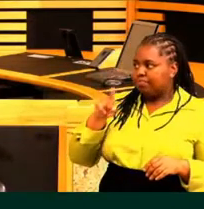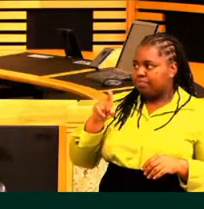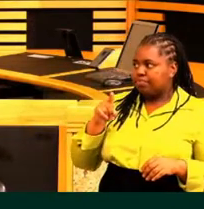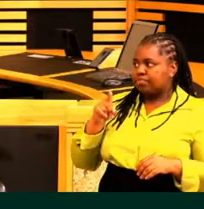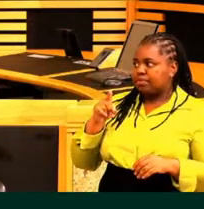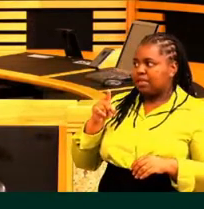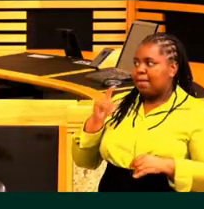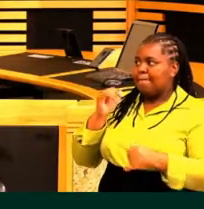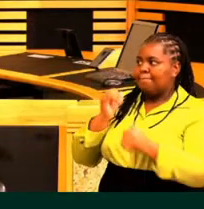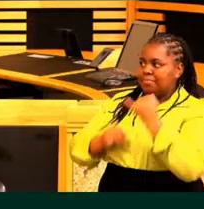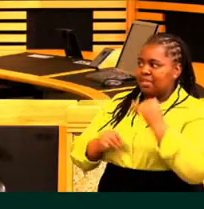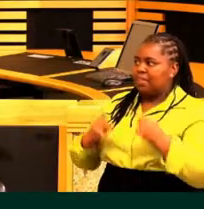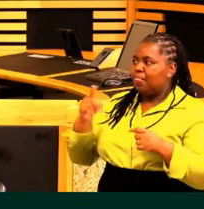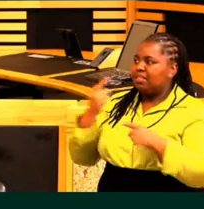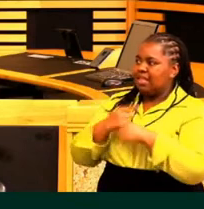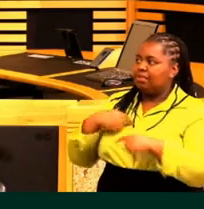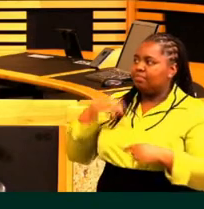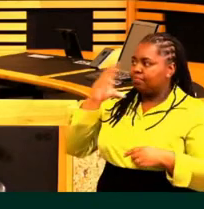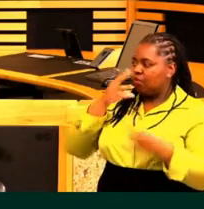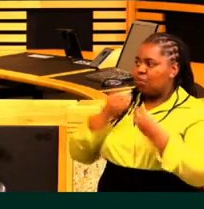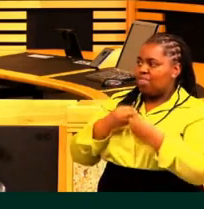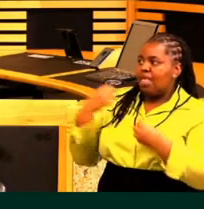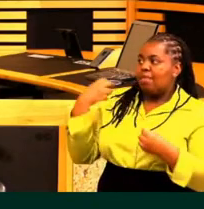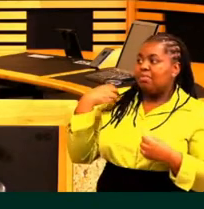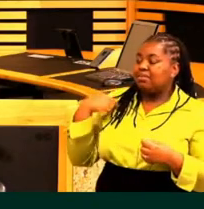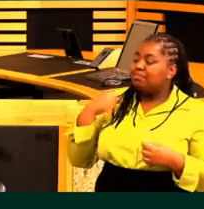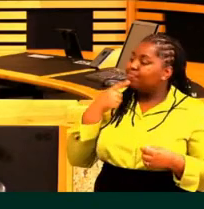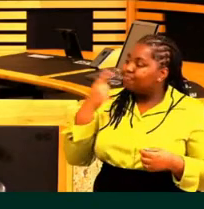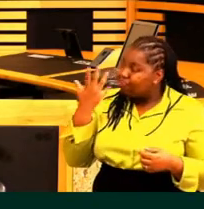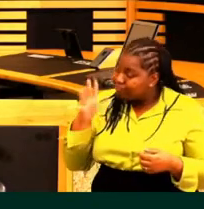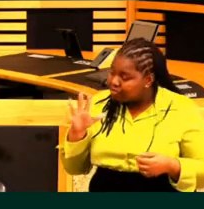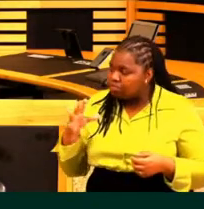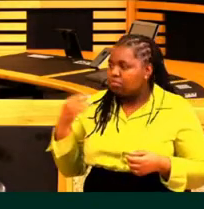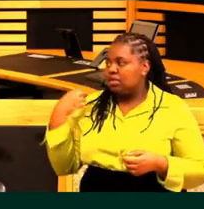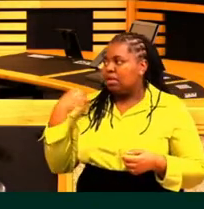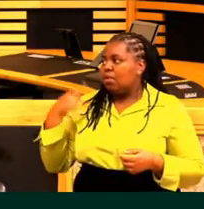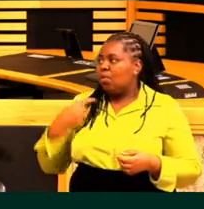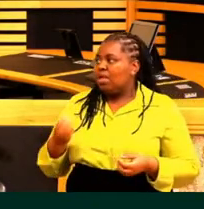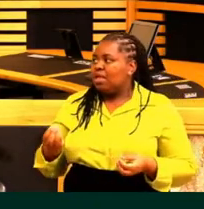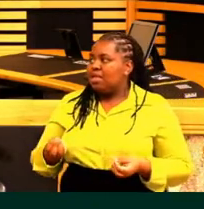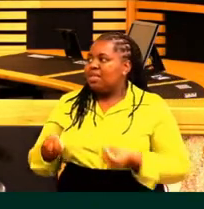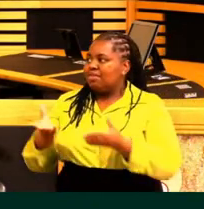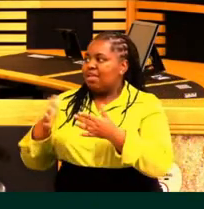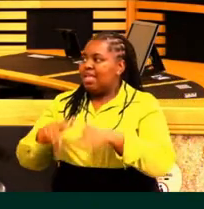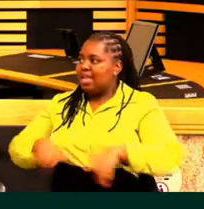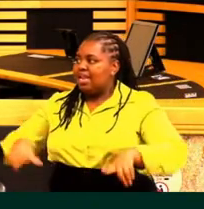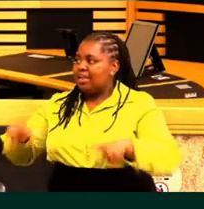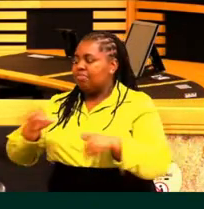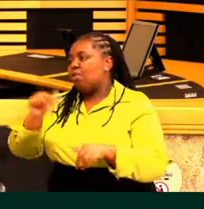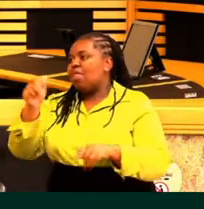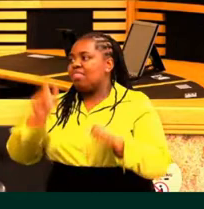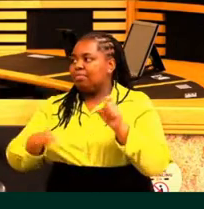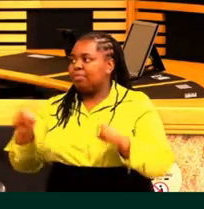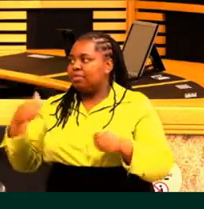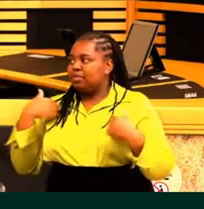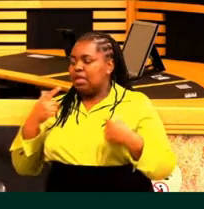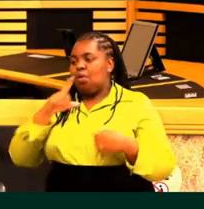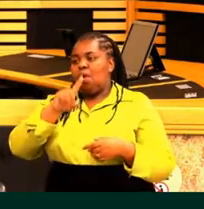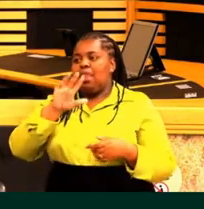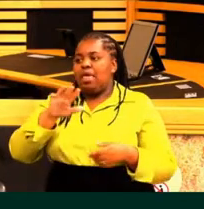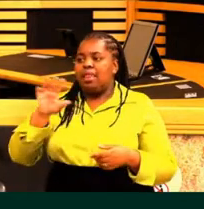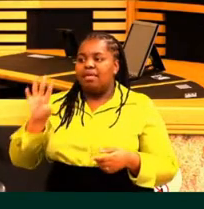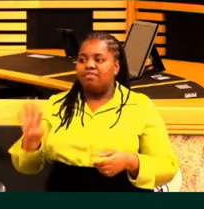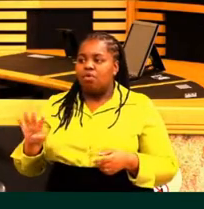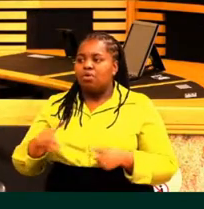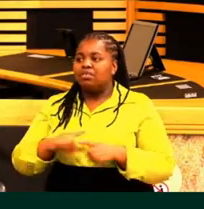that have not been performing I've been raising this issue with the minister as well to say minister who have given land to so number of other people since 1994.